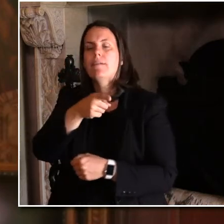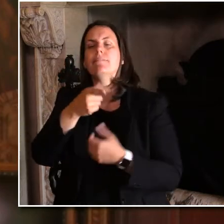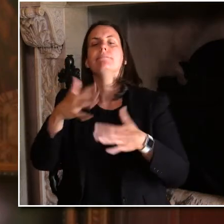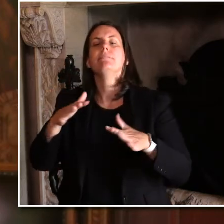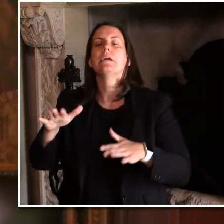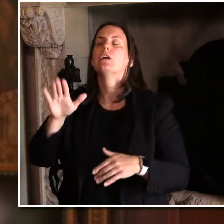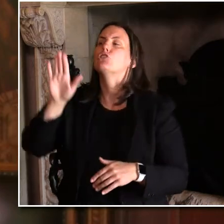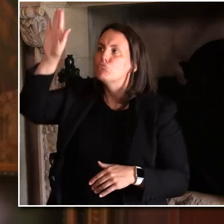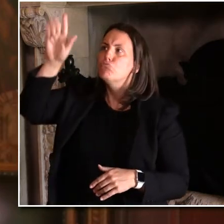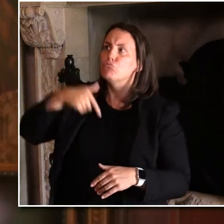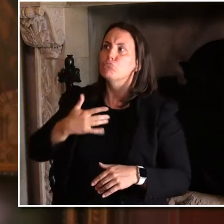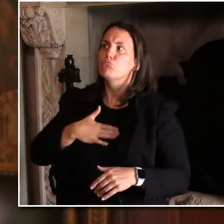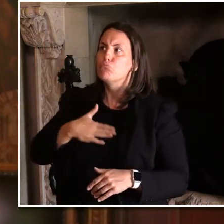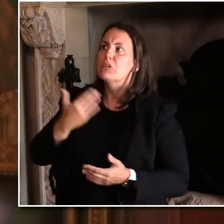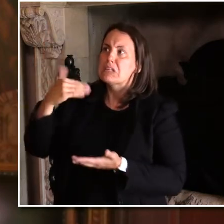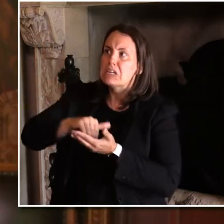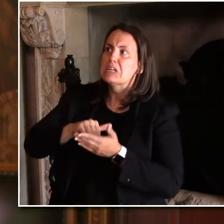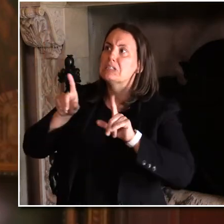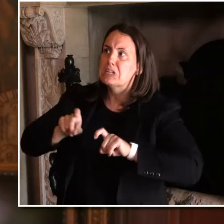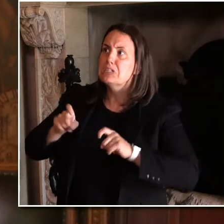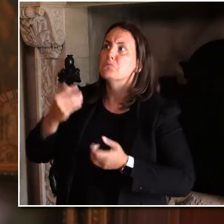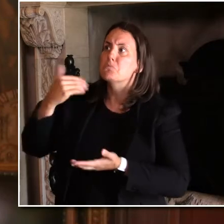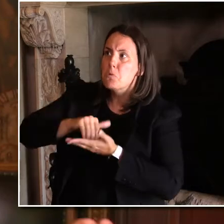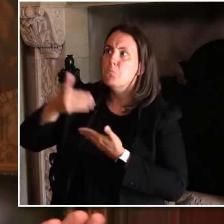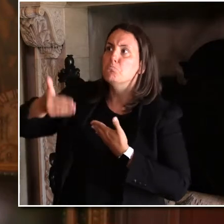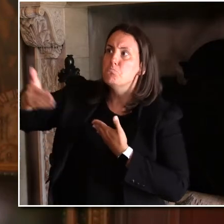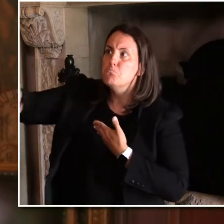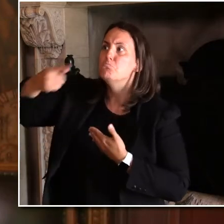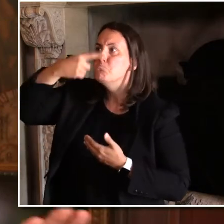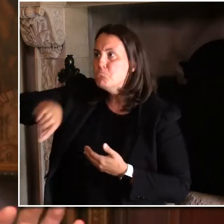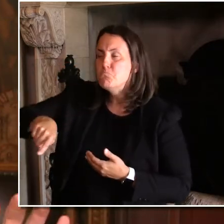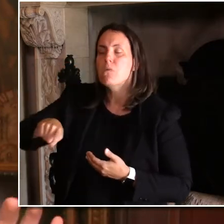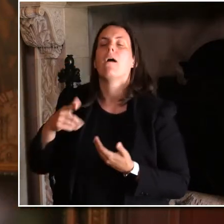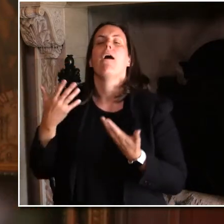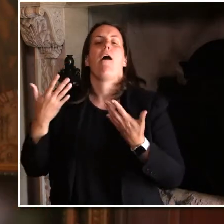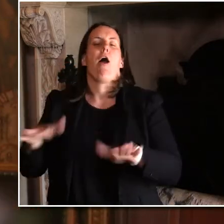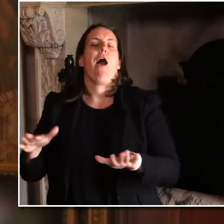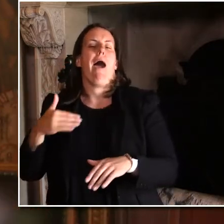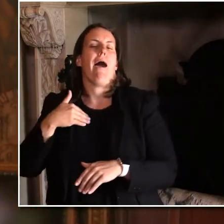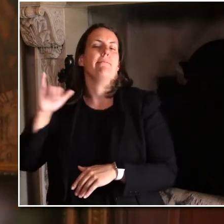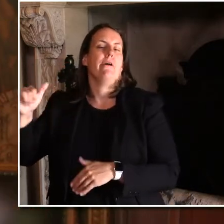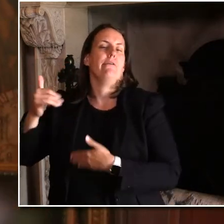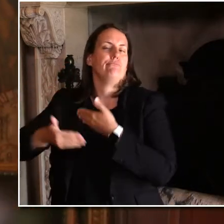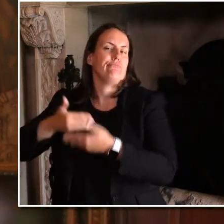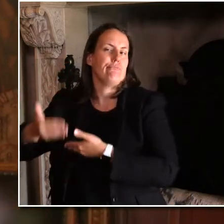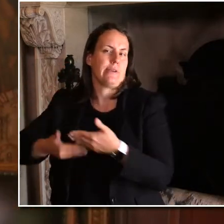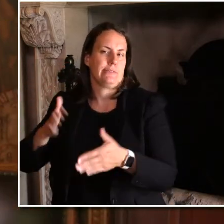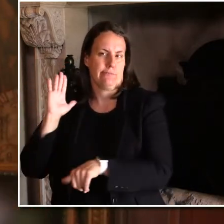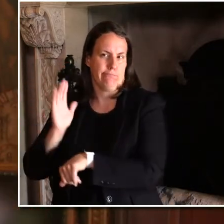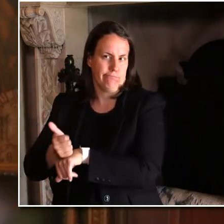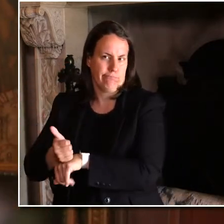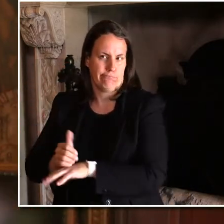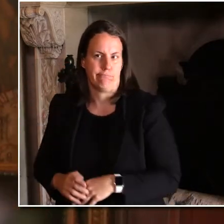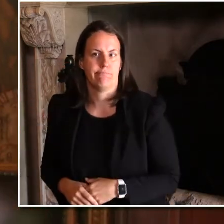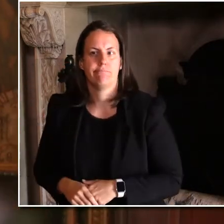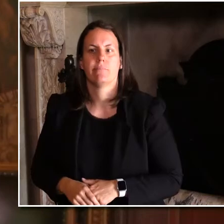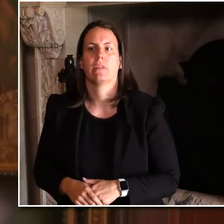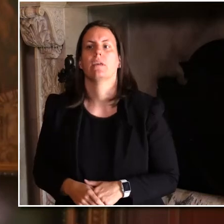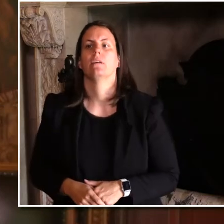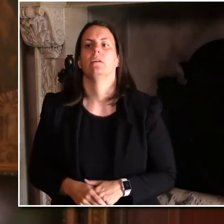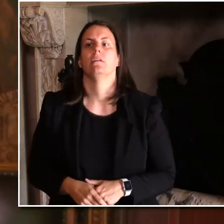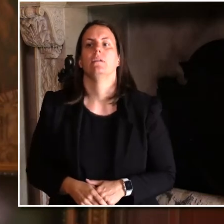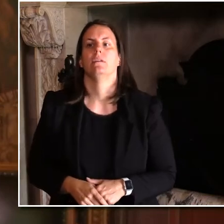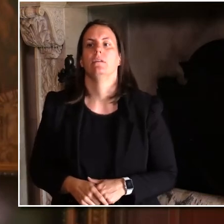healthcare because they're sick. It's people who have been selected because they live in a specific community, trying to get representation of the